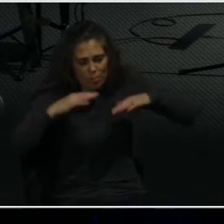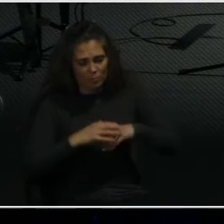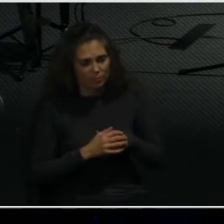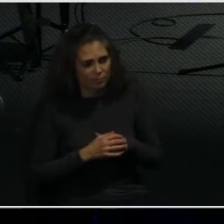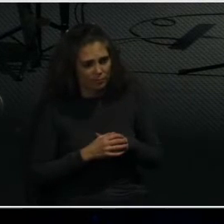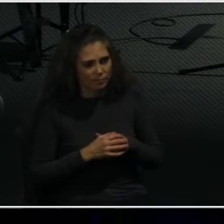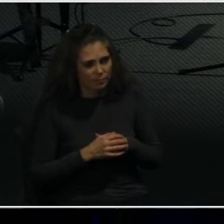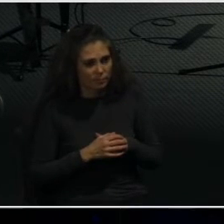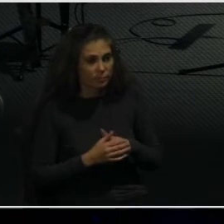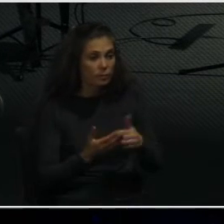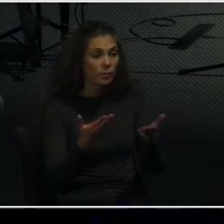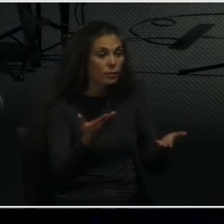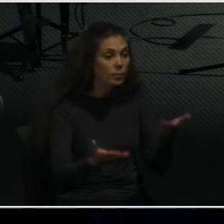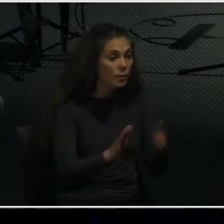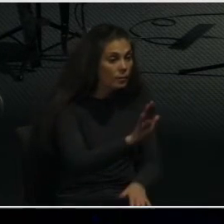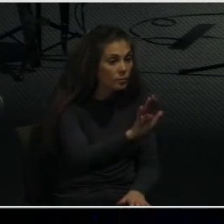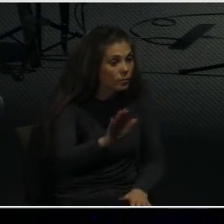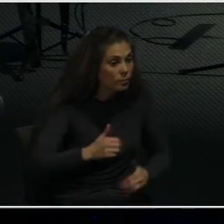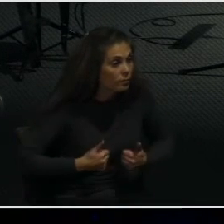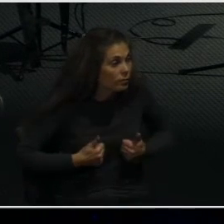right now.